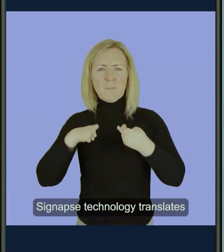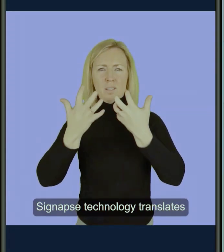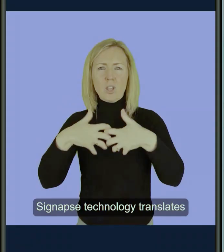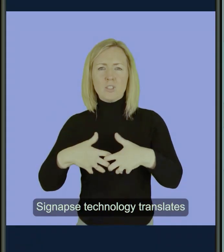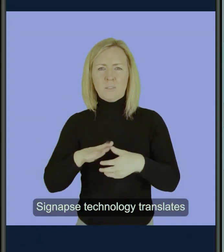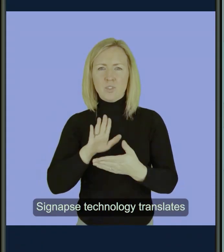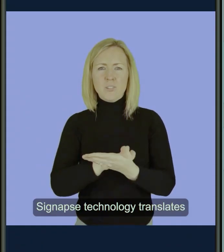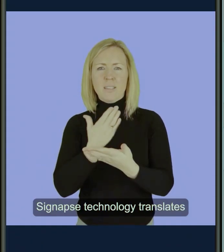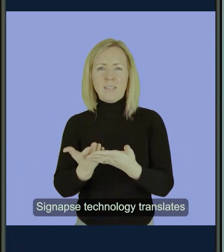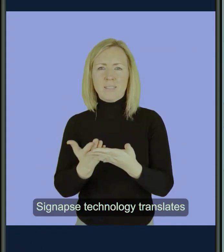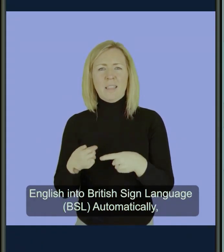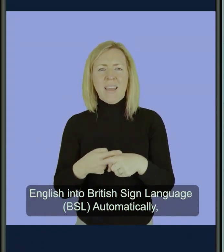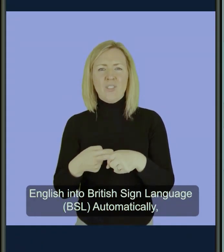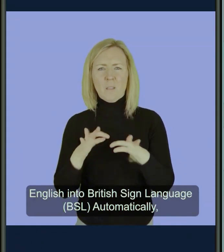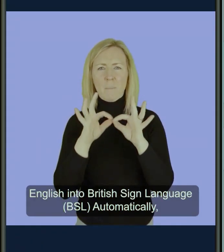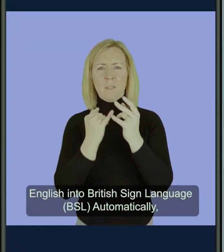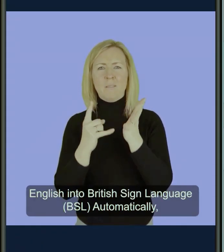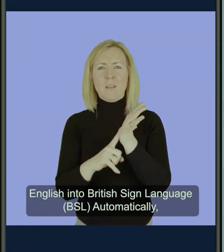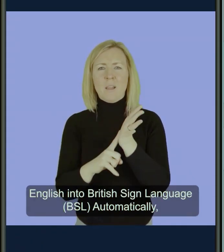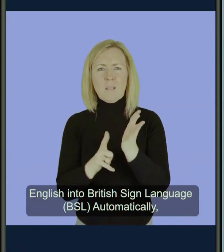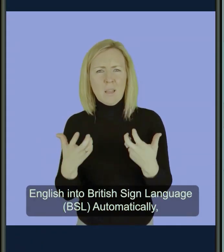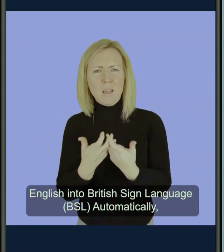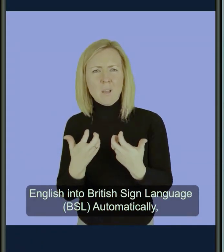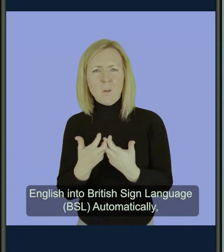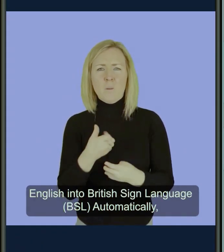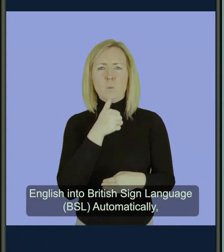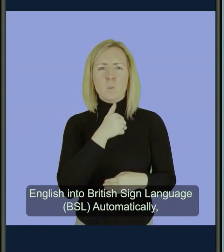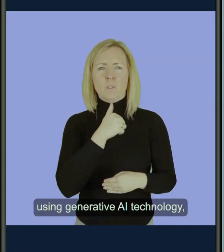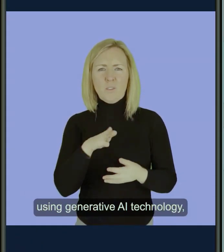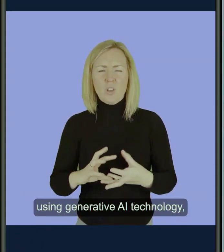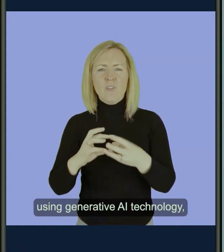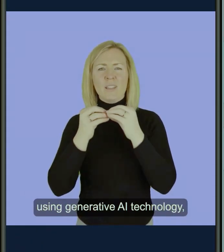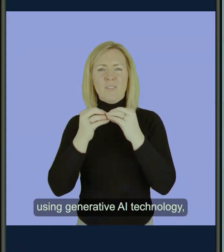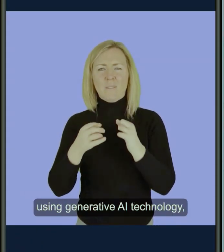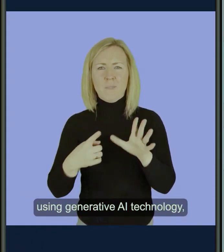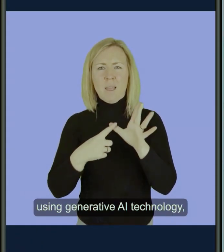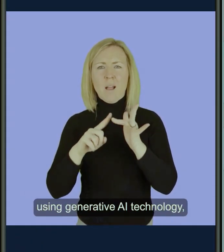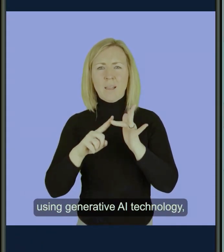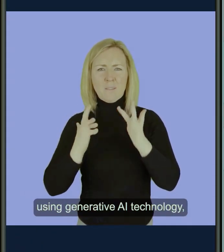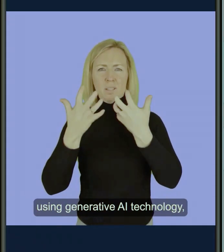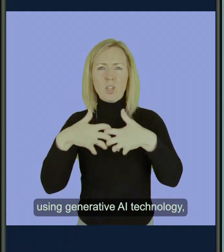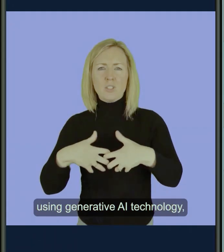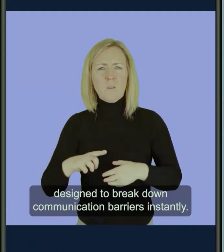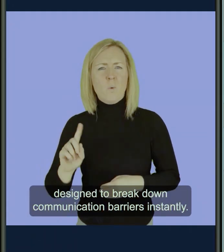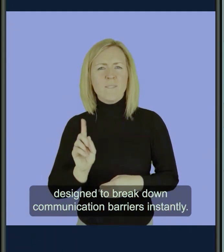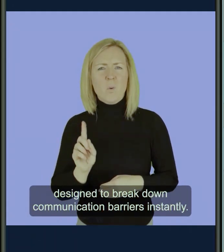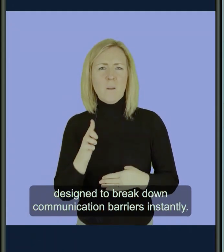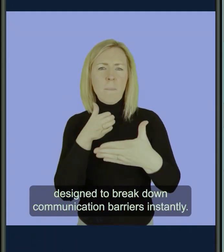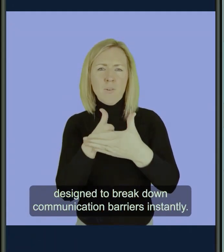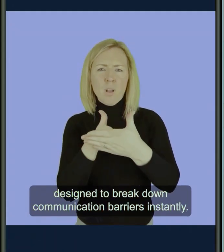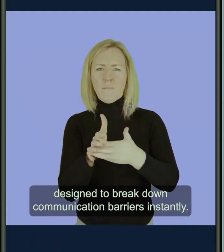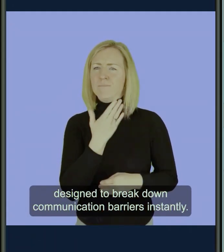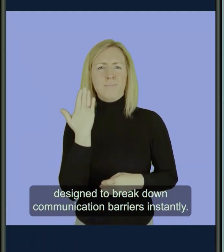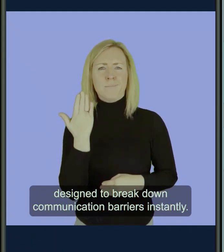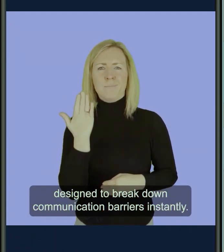generic member of the deaf community quote. I'm assuming it's true. So this is Ray. As I mentioned before,